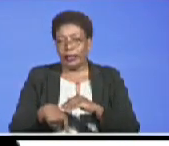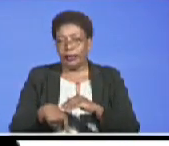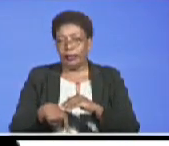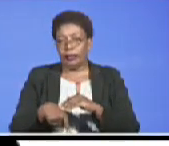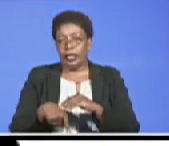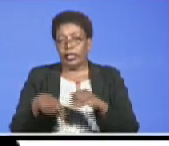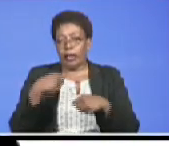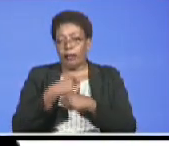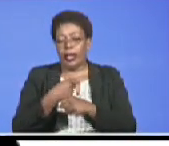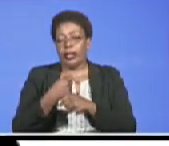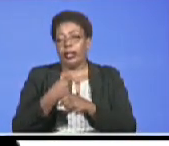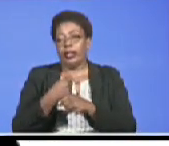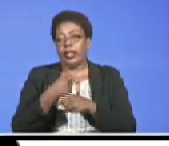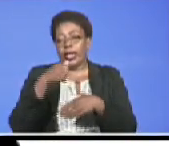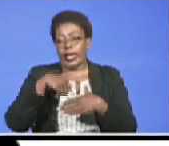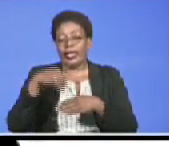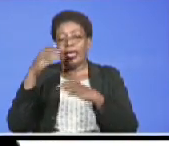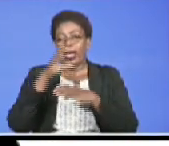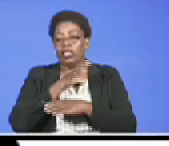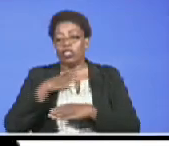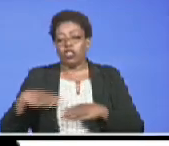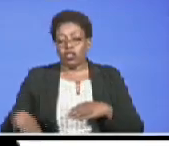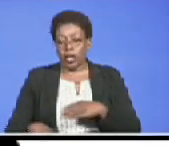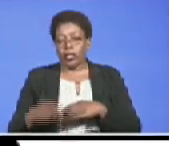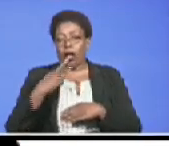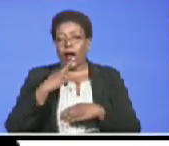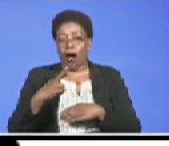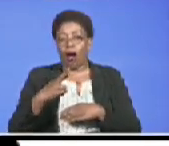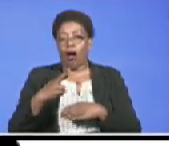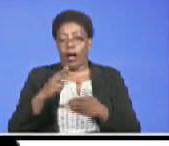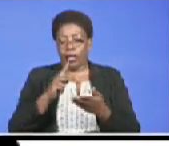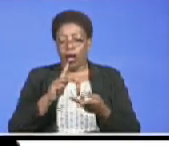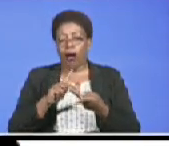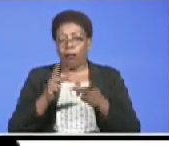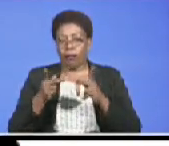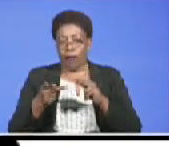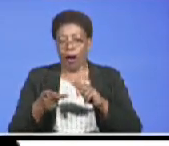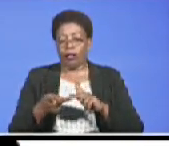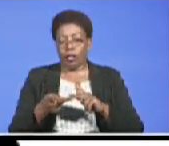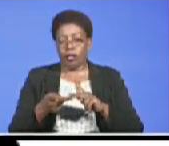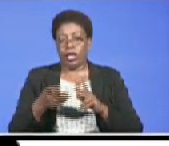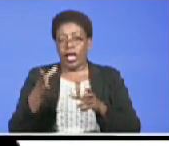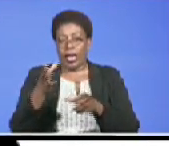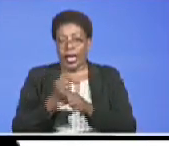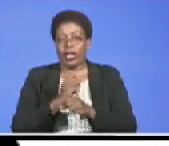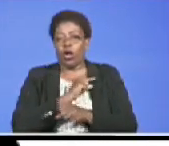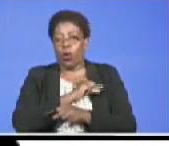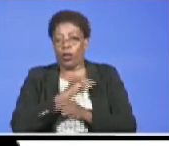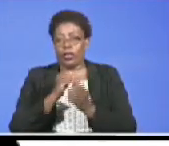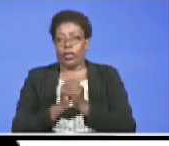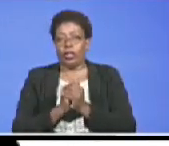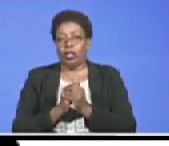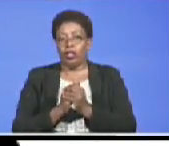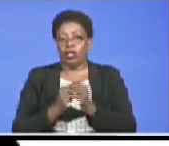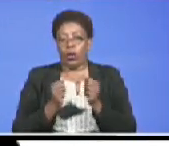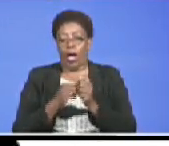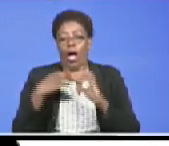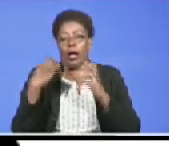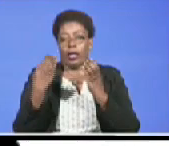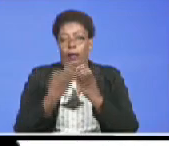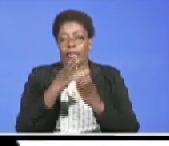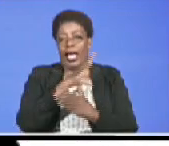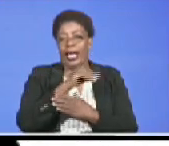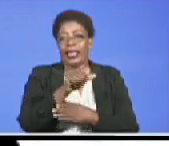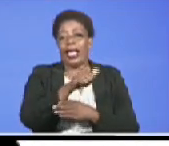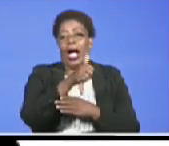now manufactured in China, but Johnson says she and her partner are sticklers when it comes to quality. So the difference between our company